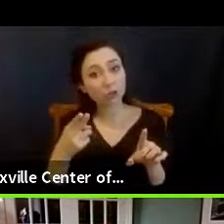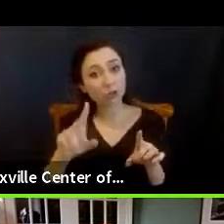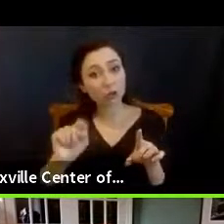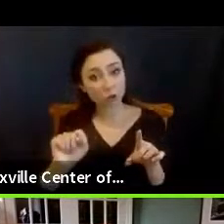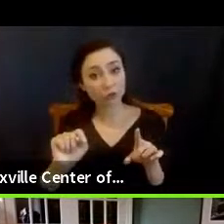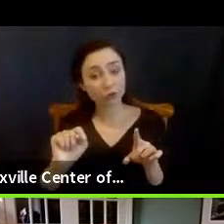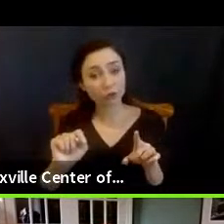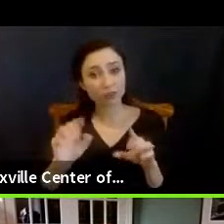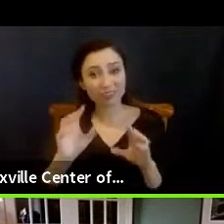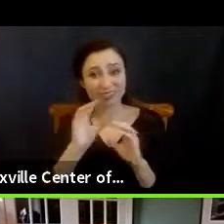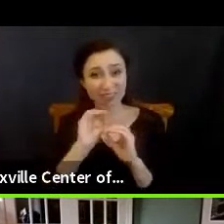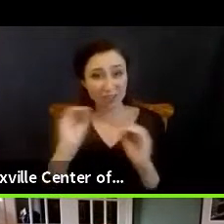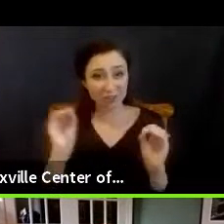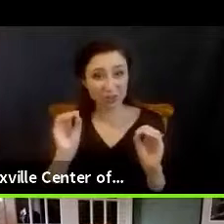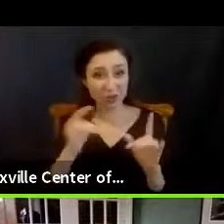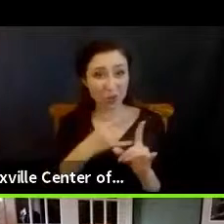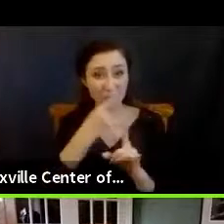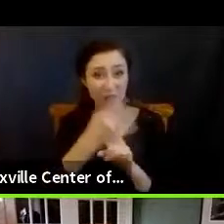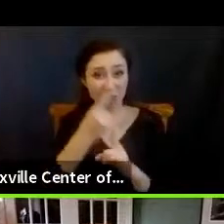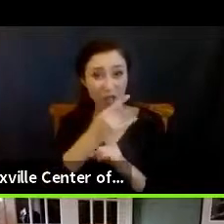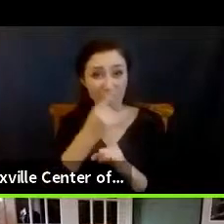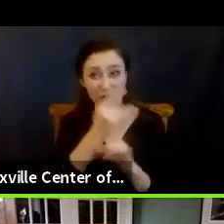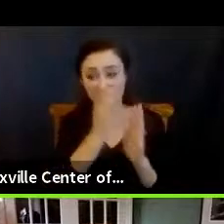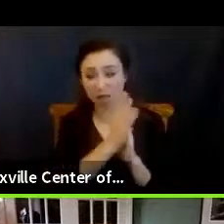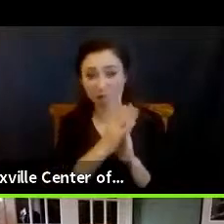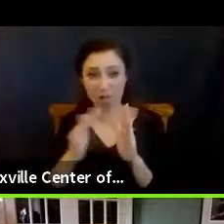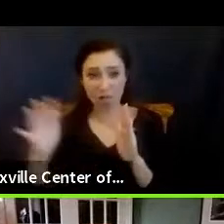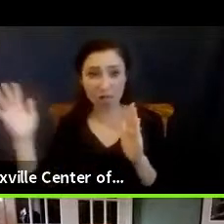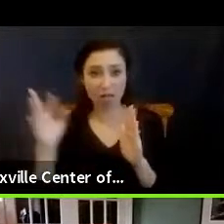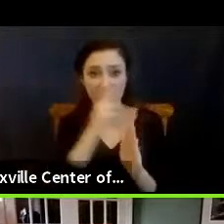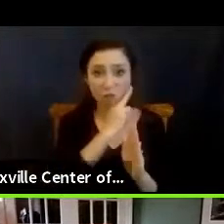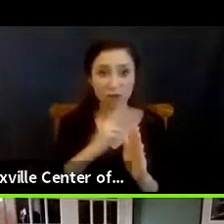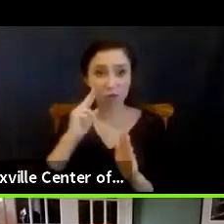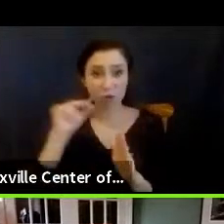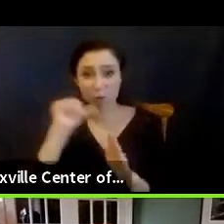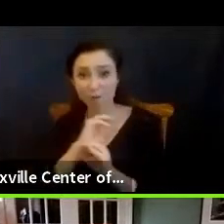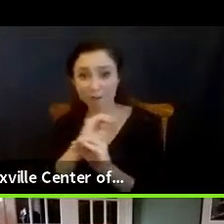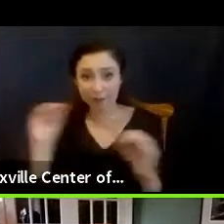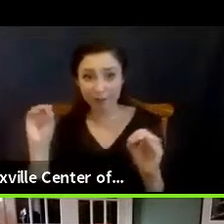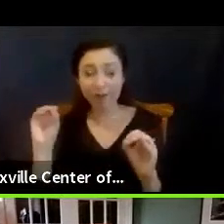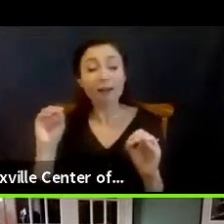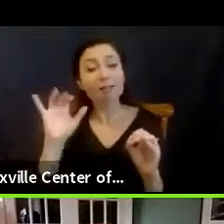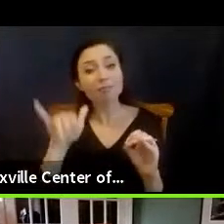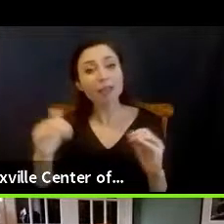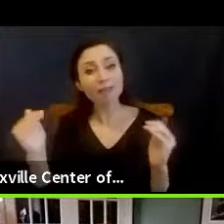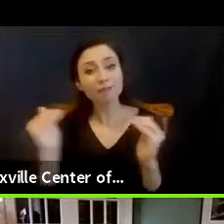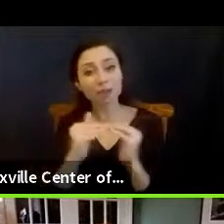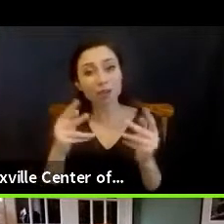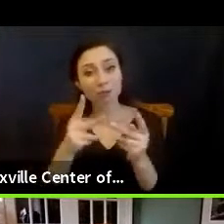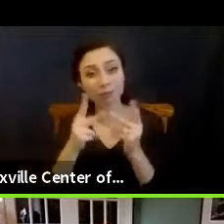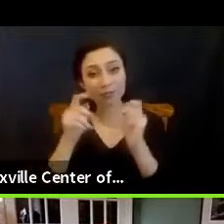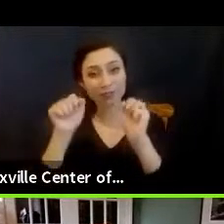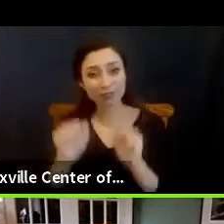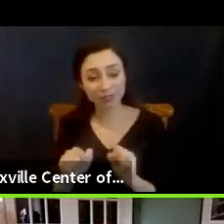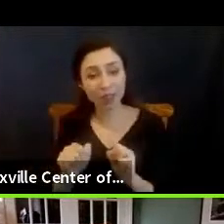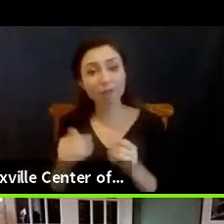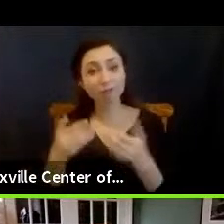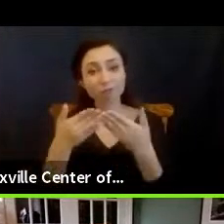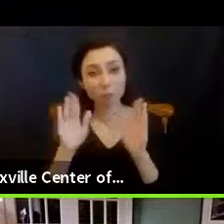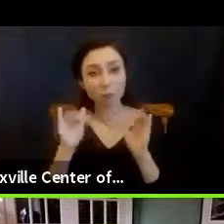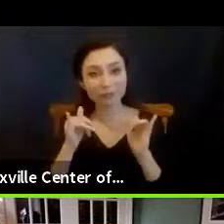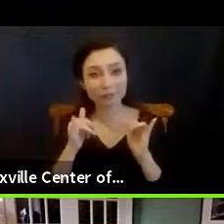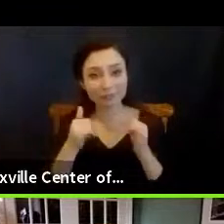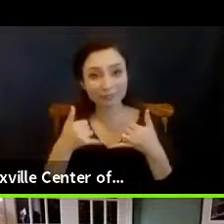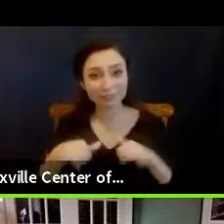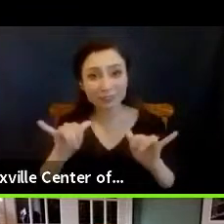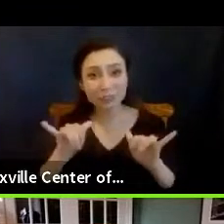that no alcohol across the board is a more fair thing. That means places can stay open. They could do what they want to do. They're just